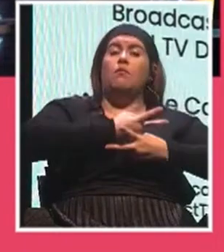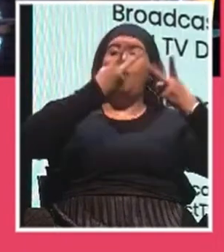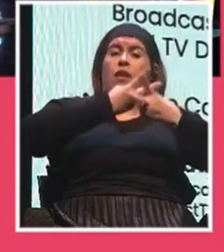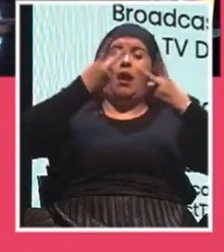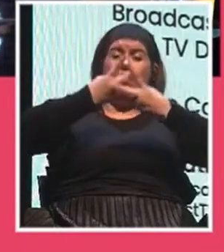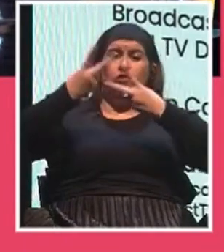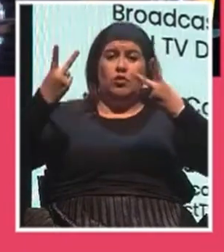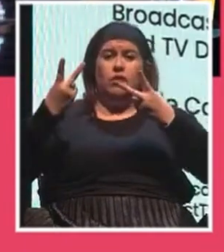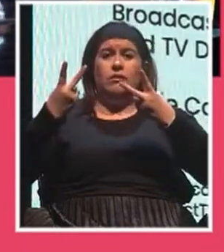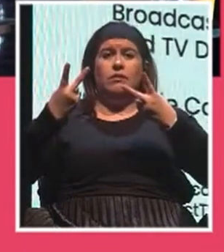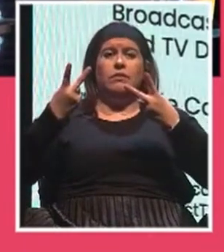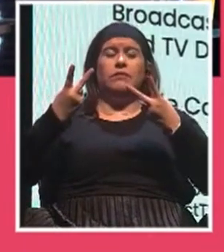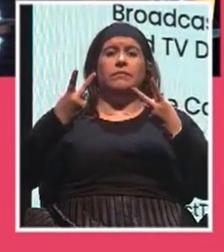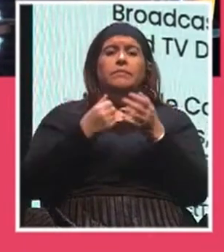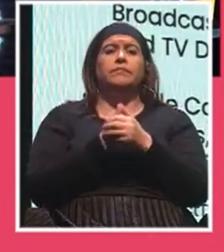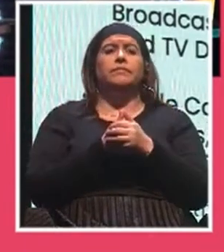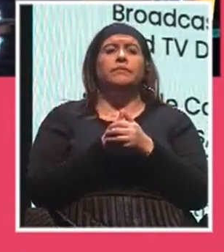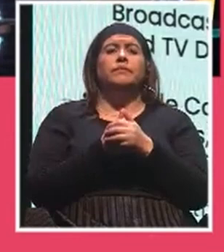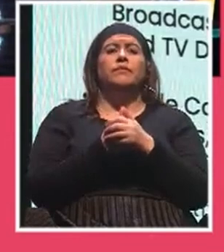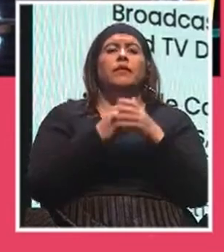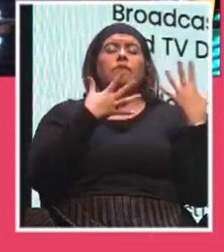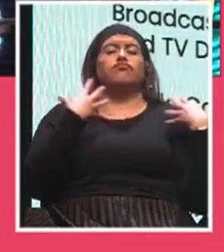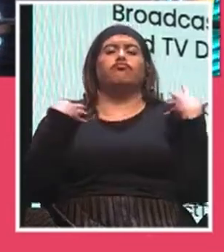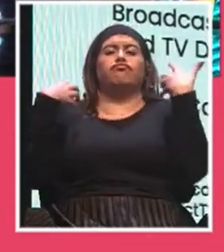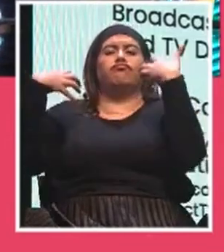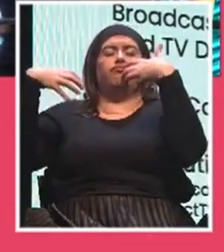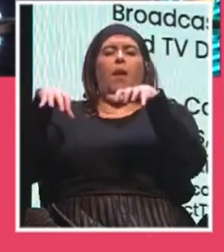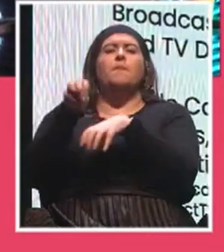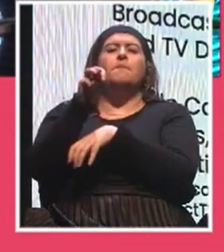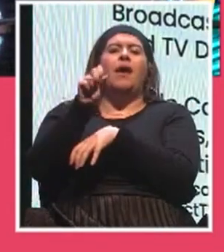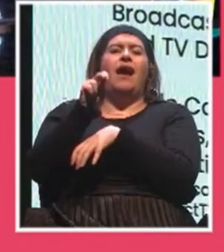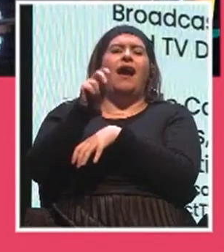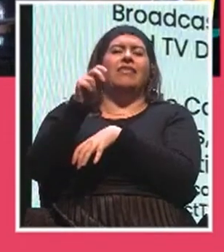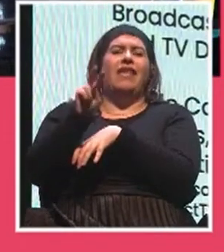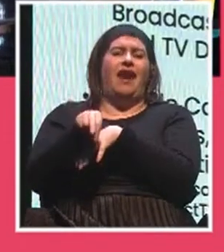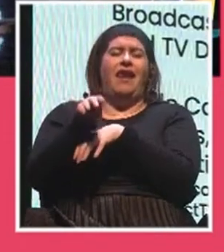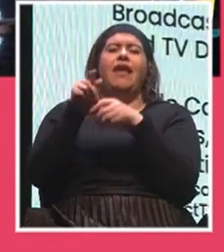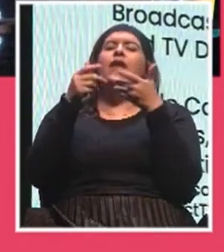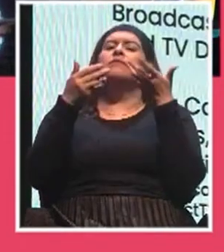Manhattan. Why would you have to do that with cable? Because the tall buildings